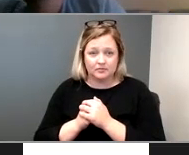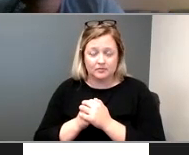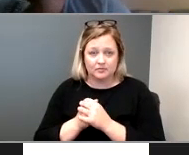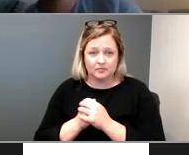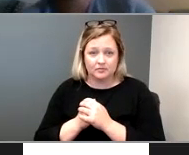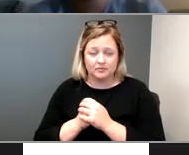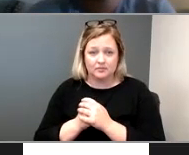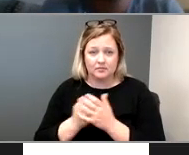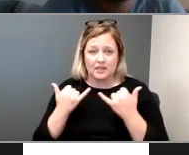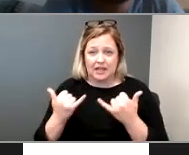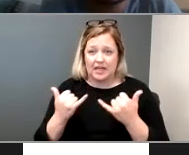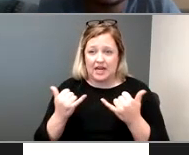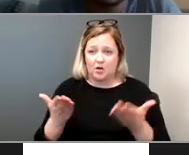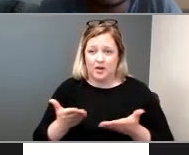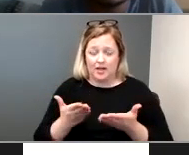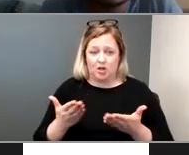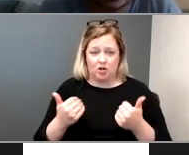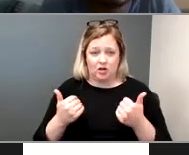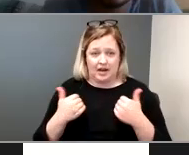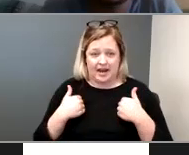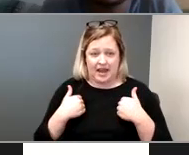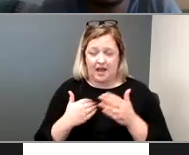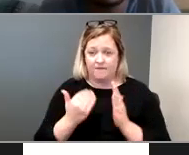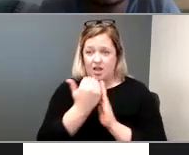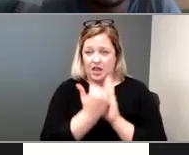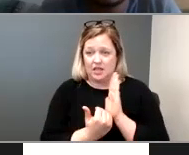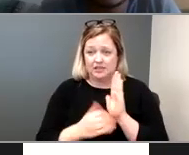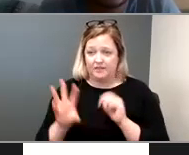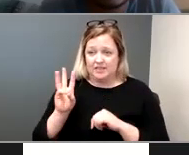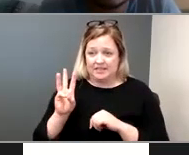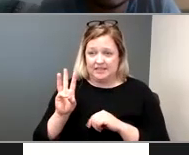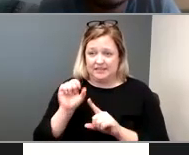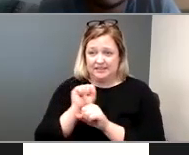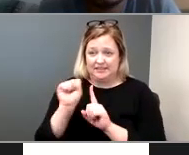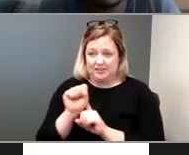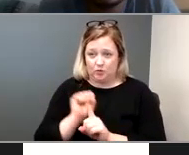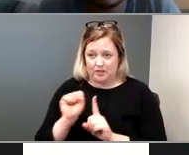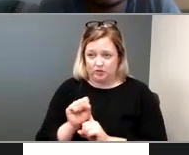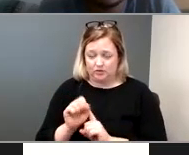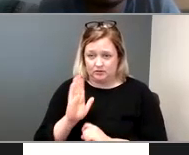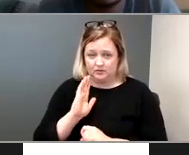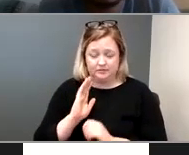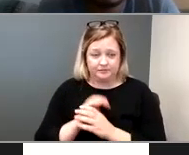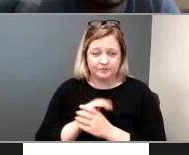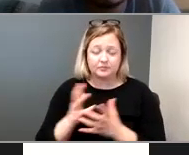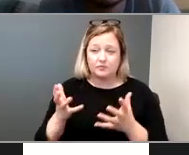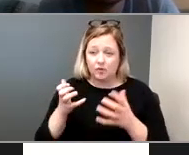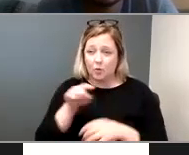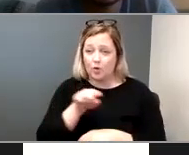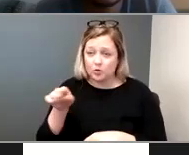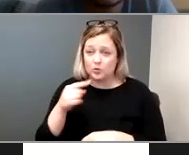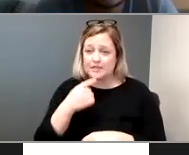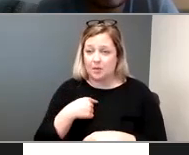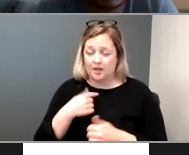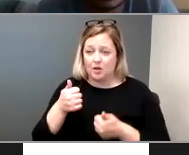Now, here I have a list of 6 equations. I will walk through these with you as well. But I want you guys to tell me if which